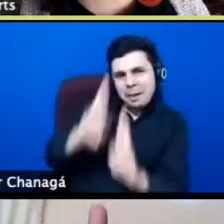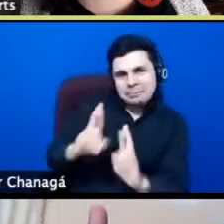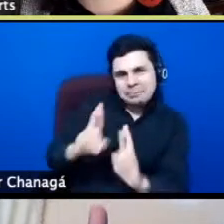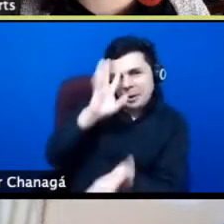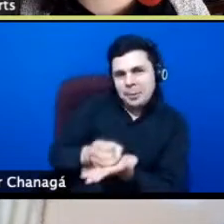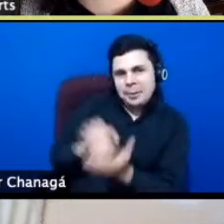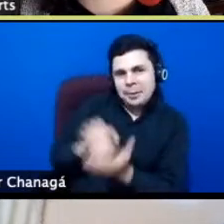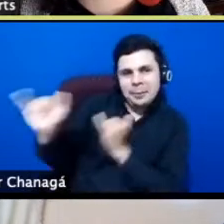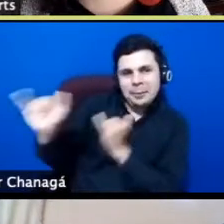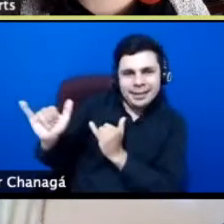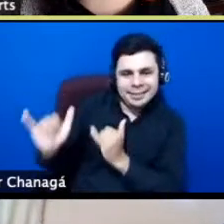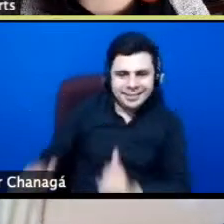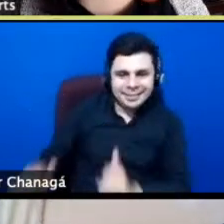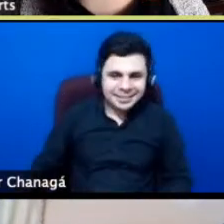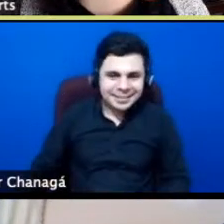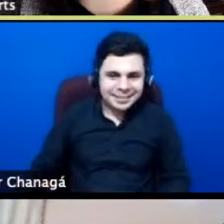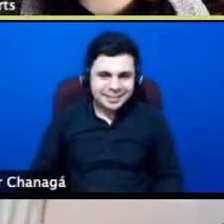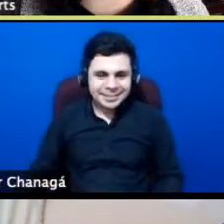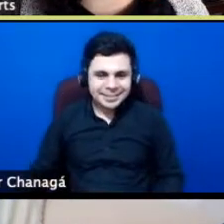Tu turno, Tarek.